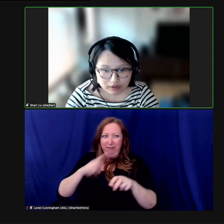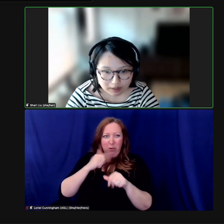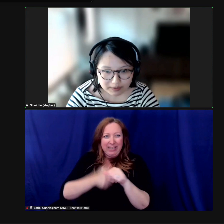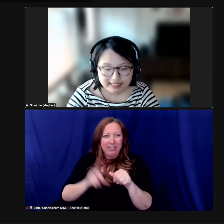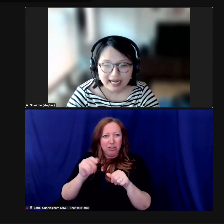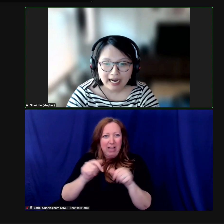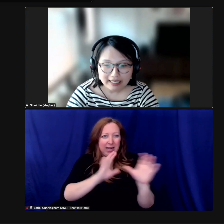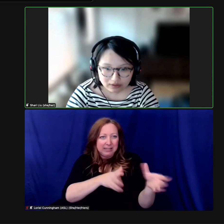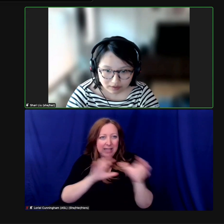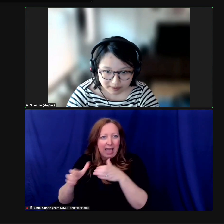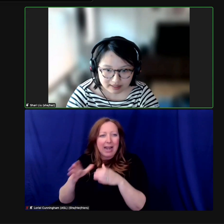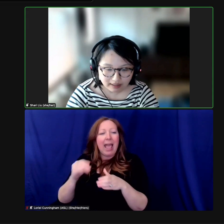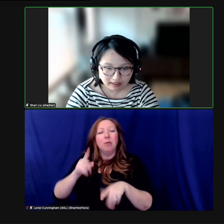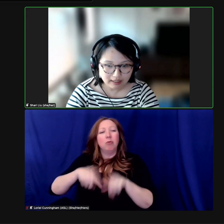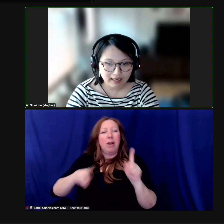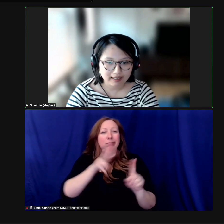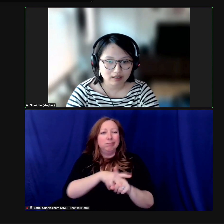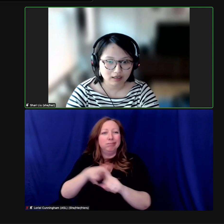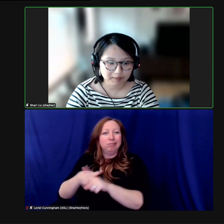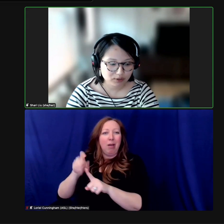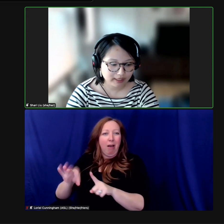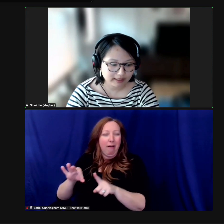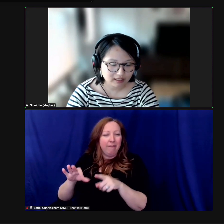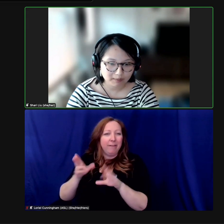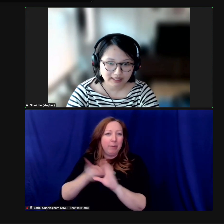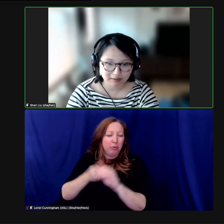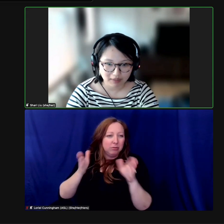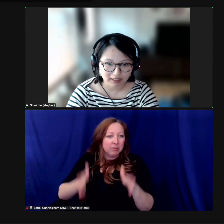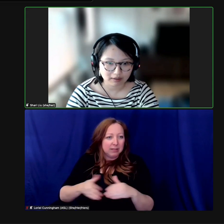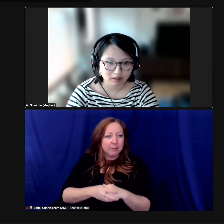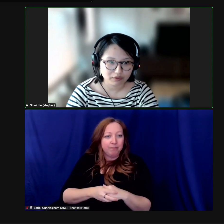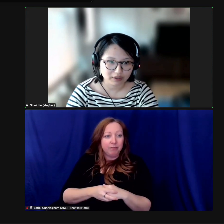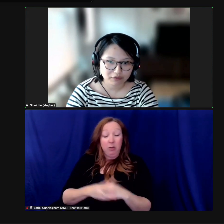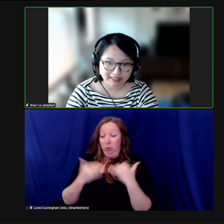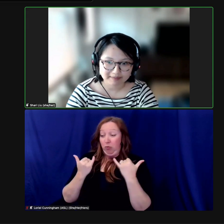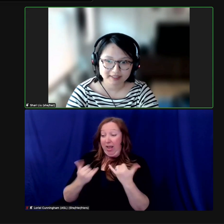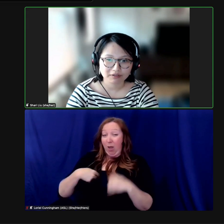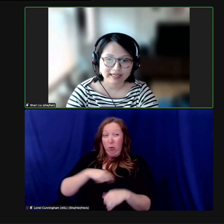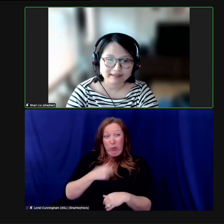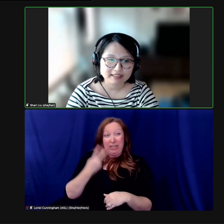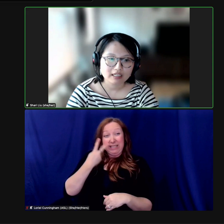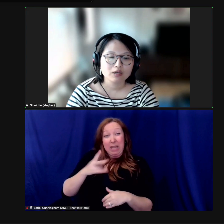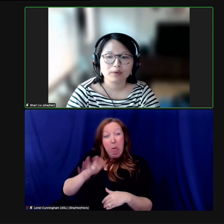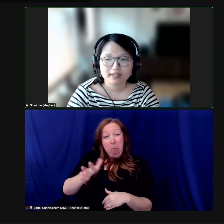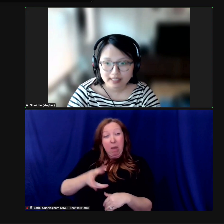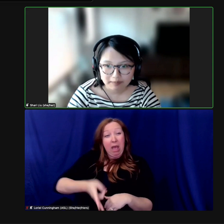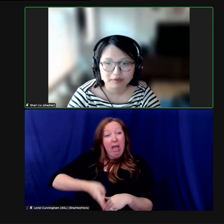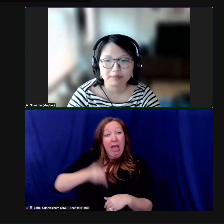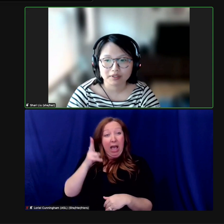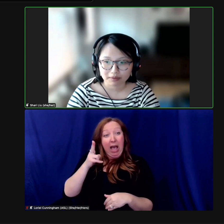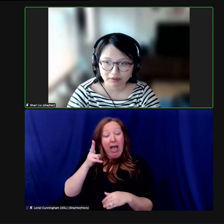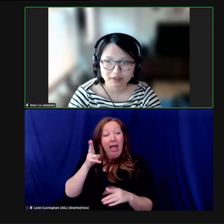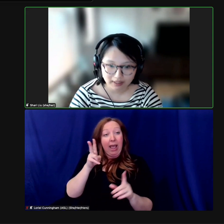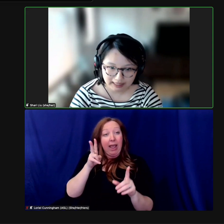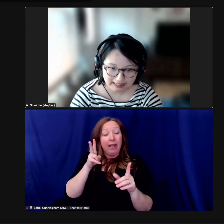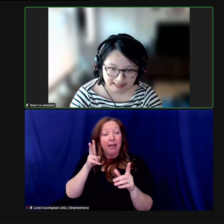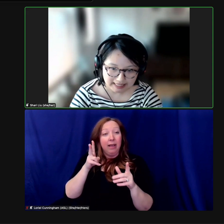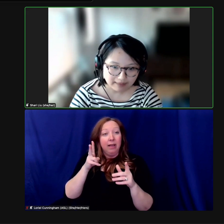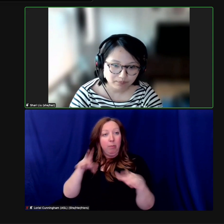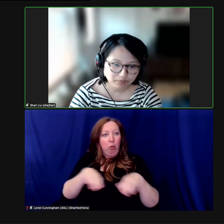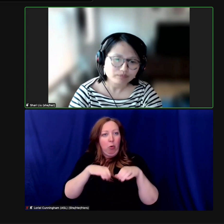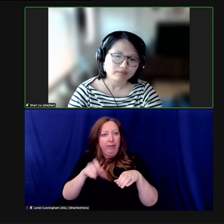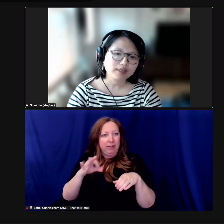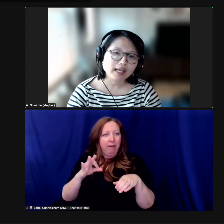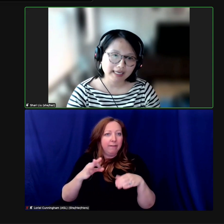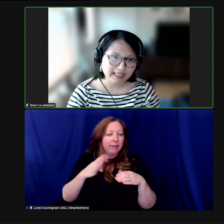So overall, we see high agreement between the human and the model over frames and trials, with some room to grow for the Lookit data